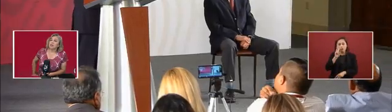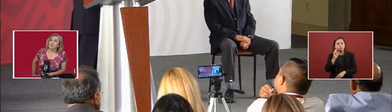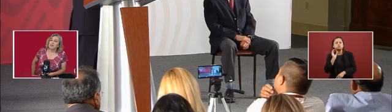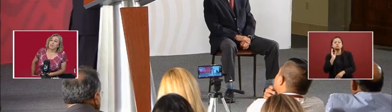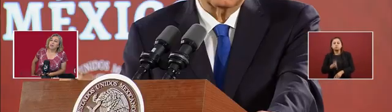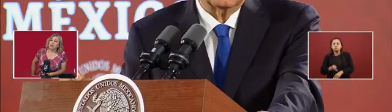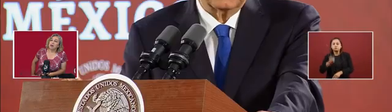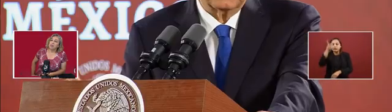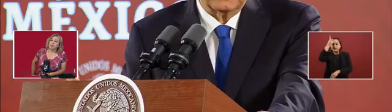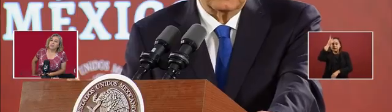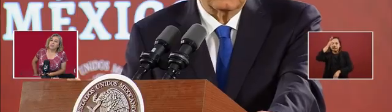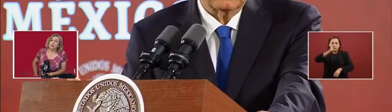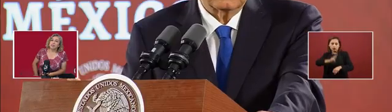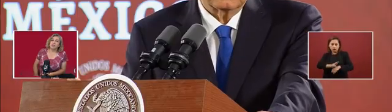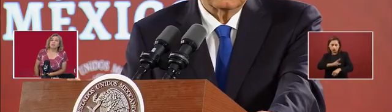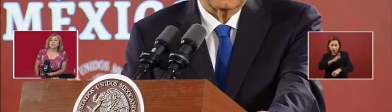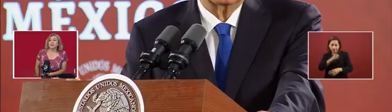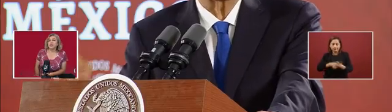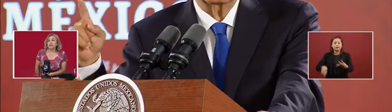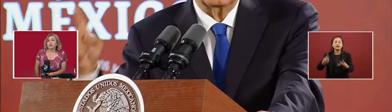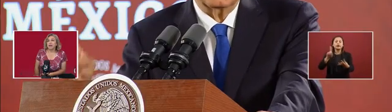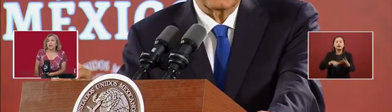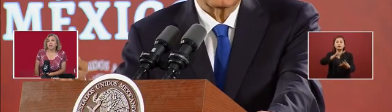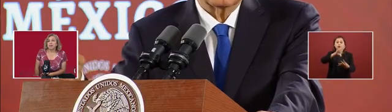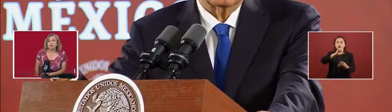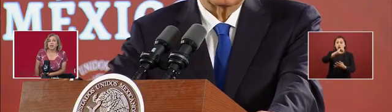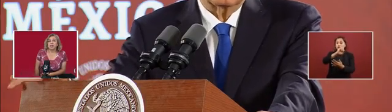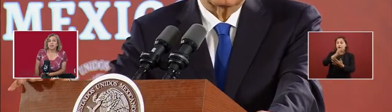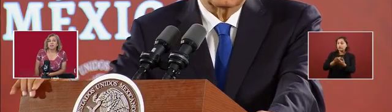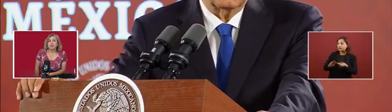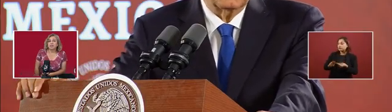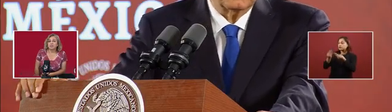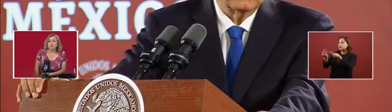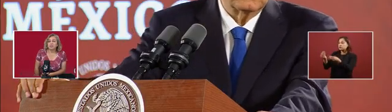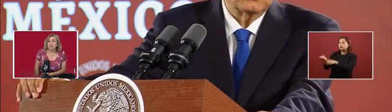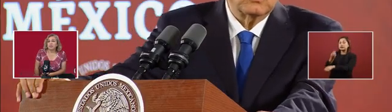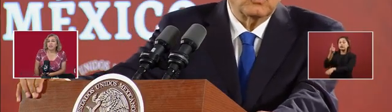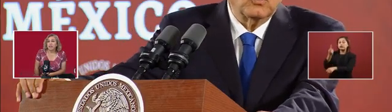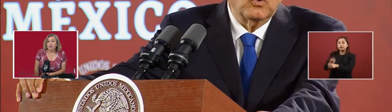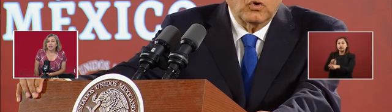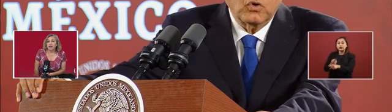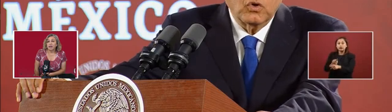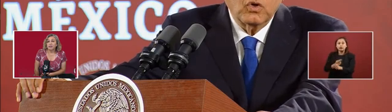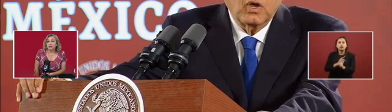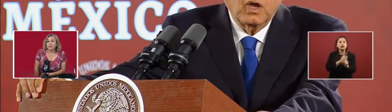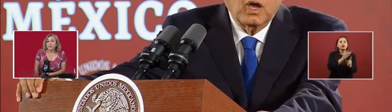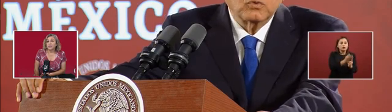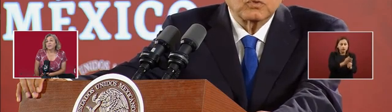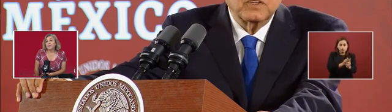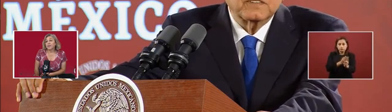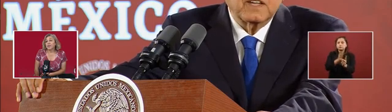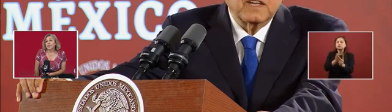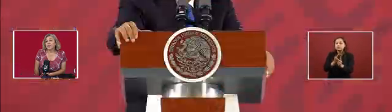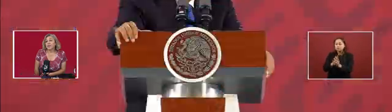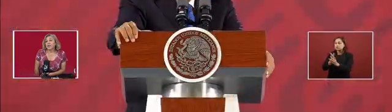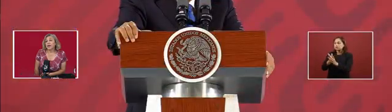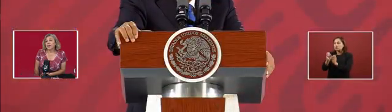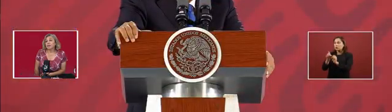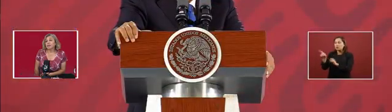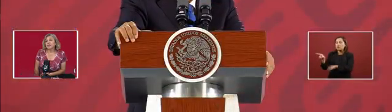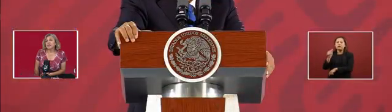enfrentó. What they met with? Son intereses. And these are reales. interests that are created, that are very strong,